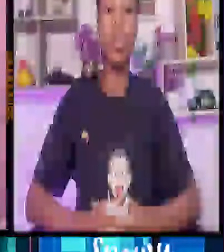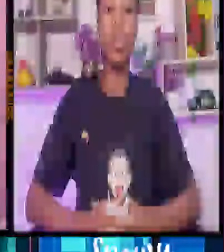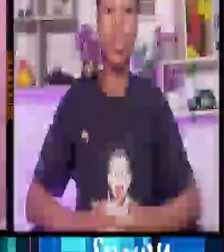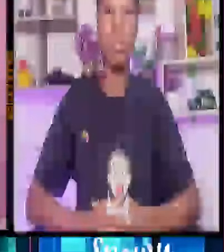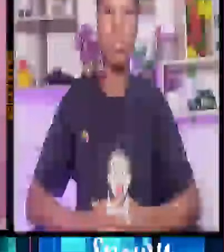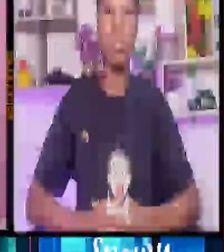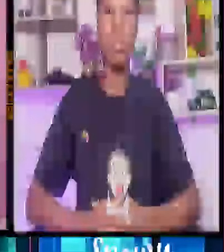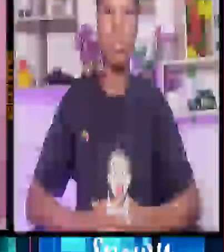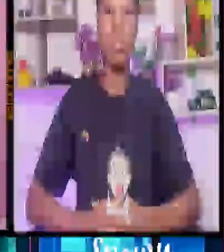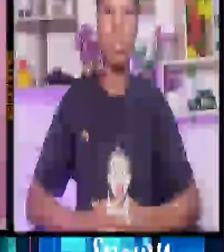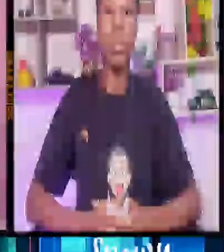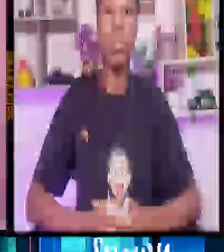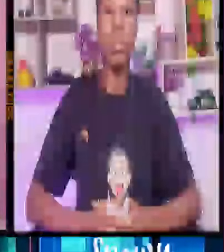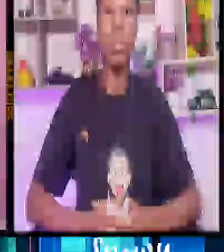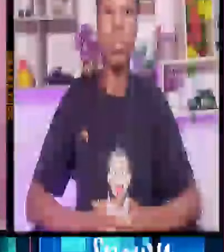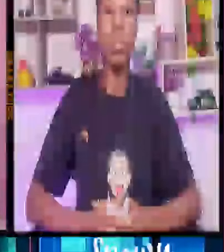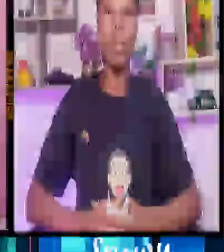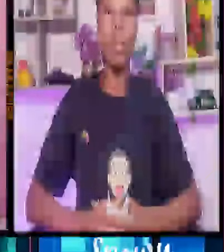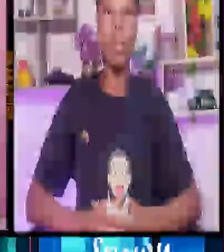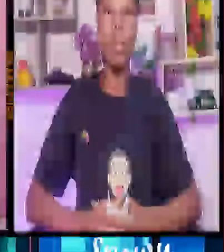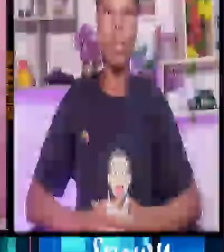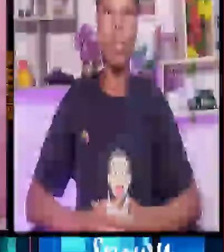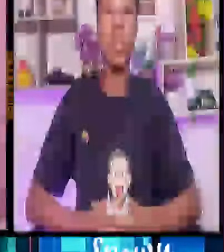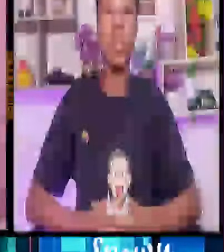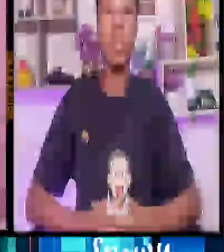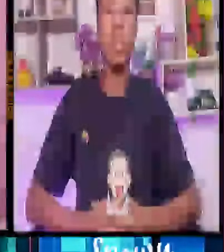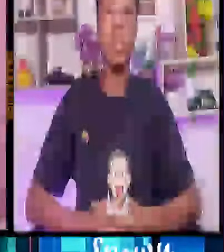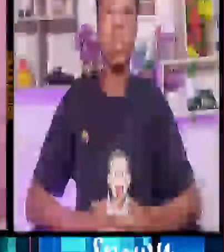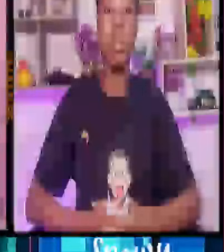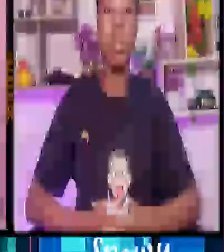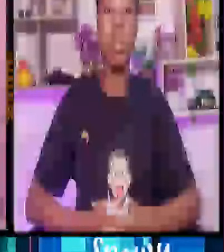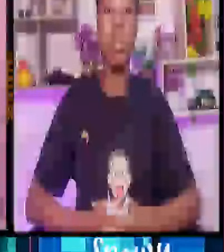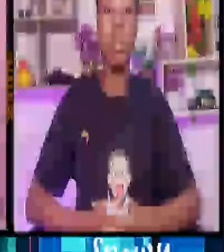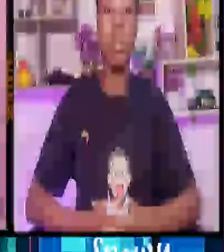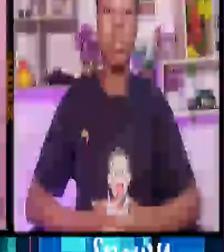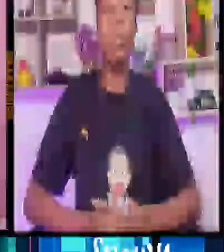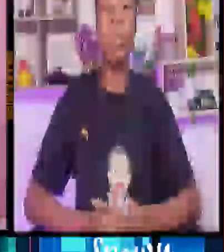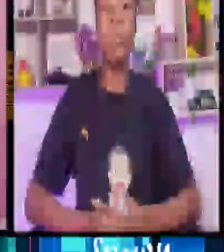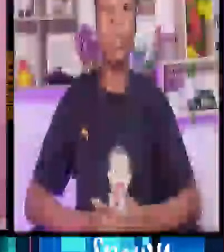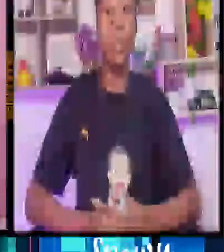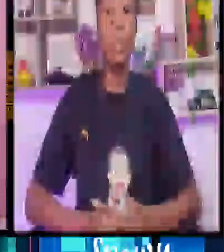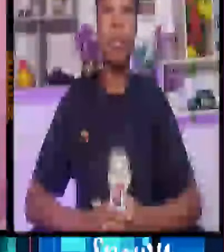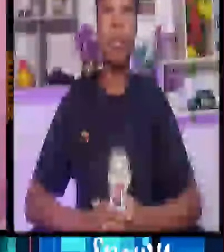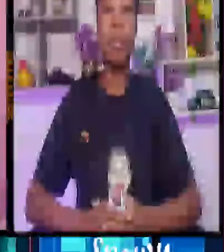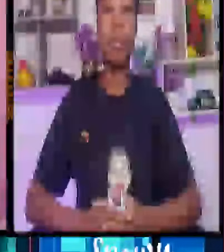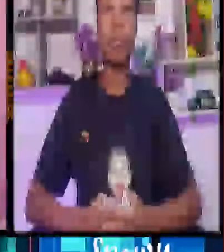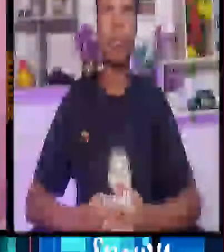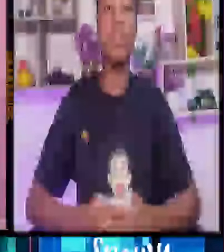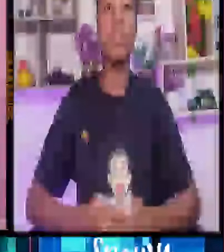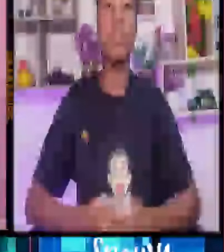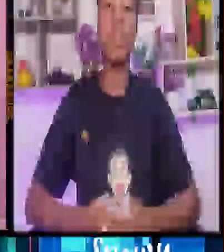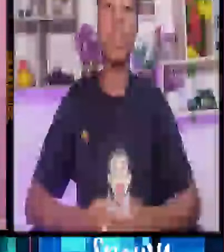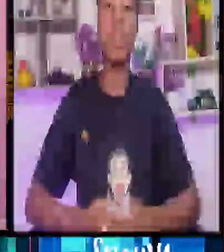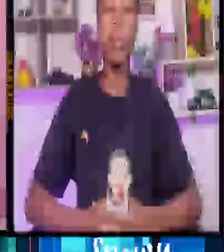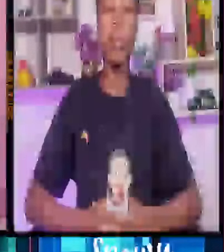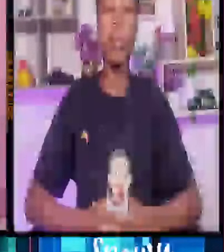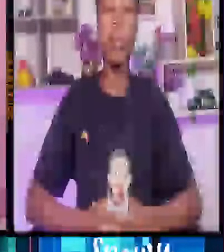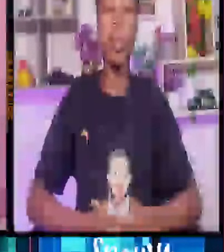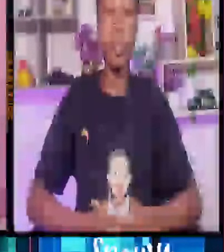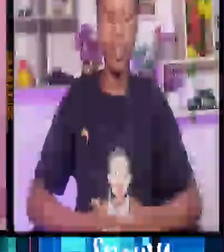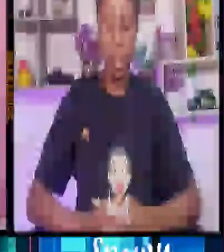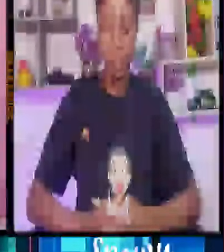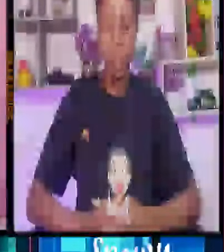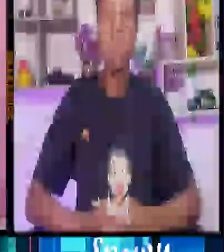own performance, and remind you that in the case of the NPP, conversations like this are pivoted on the performance of the candidate. So they can. I'm certain